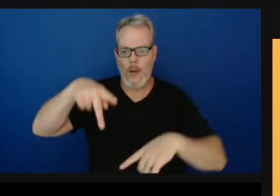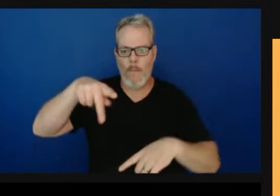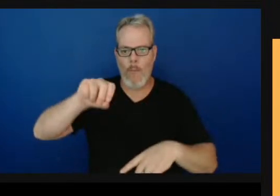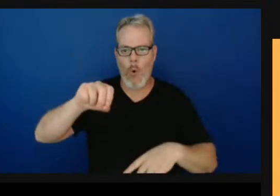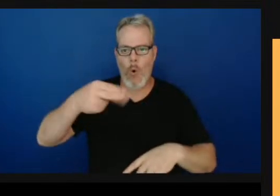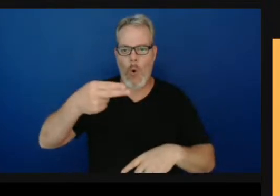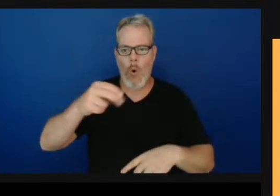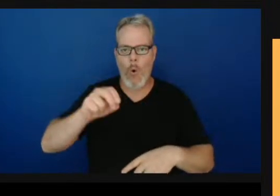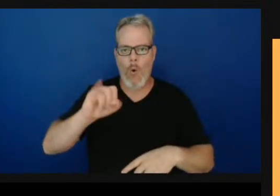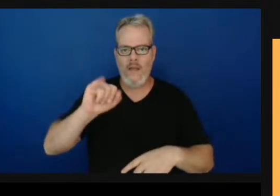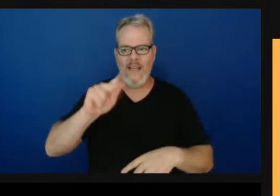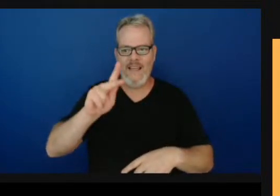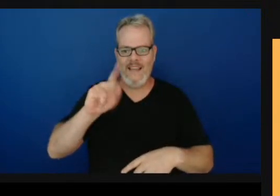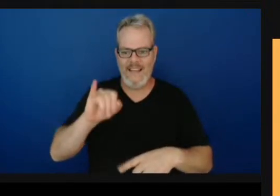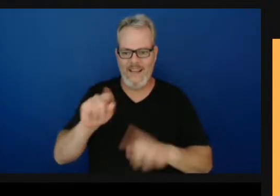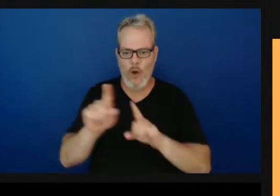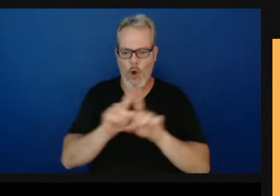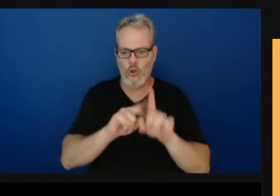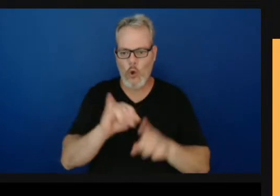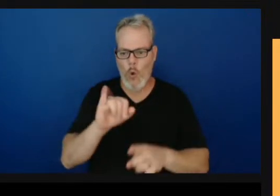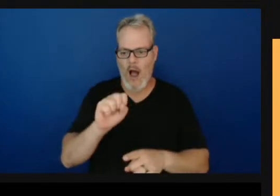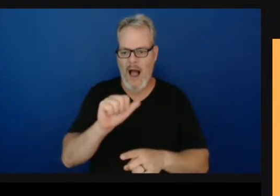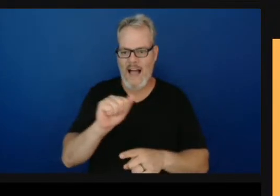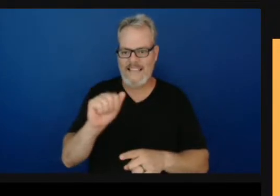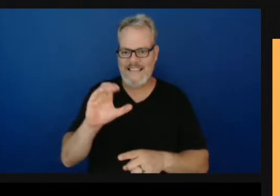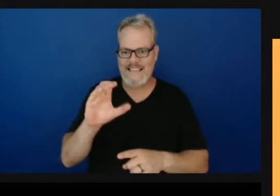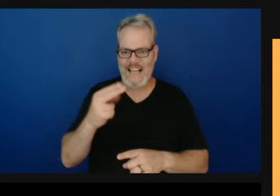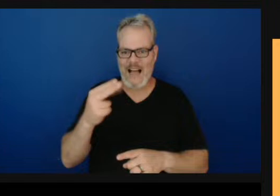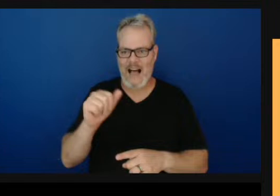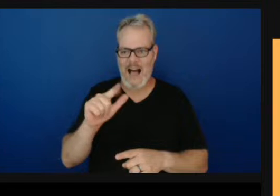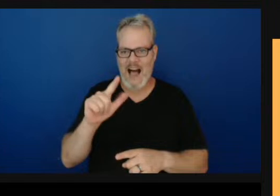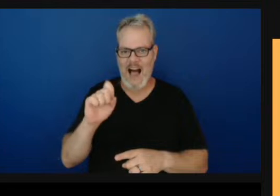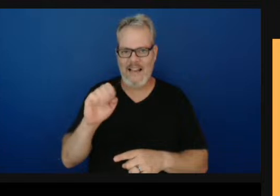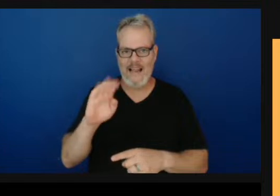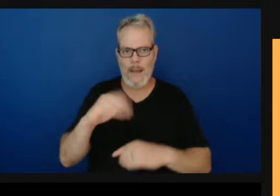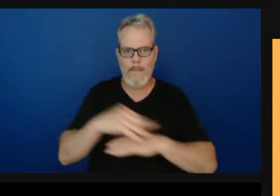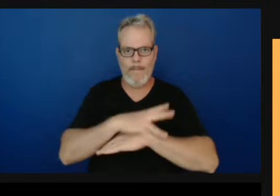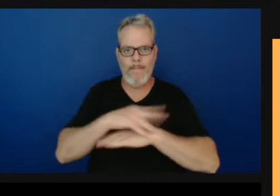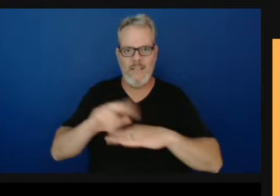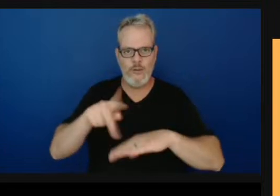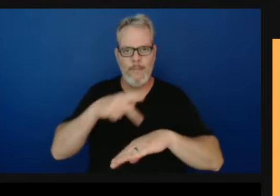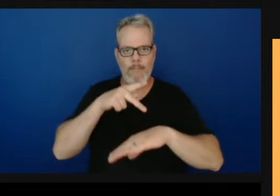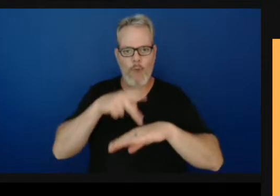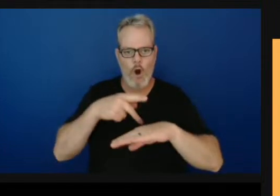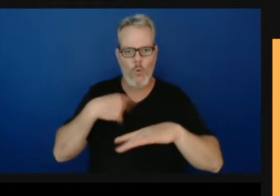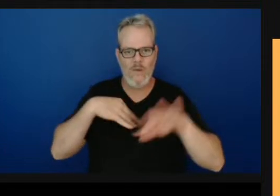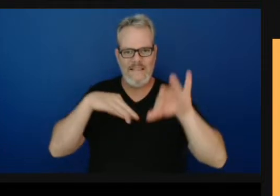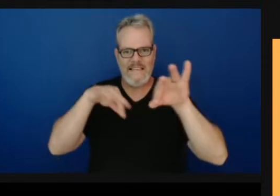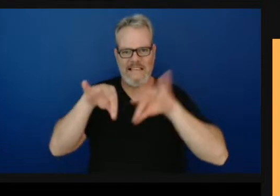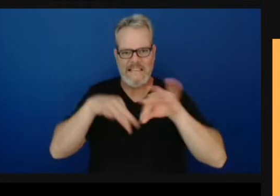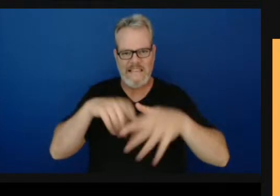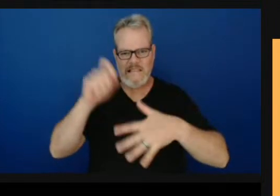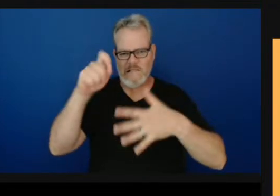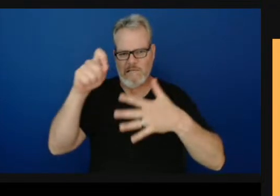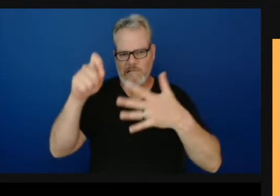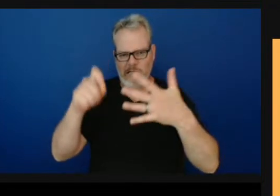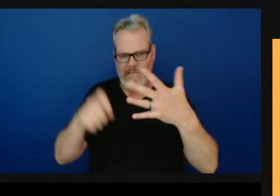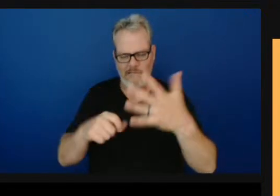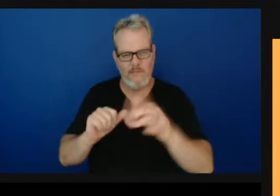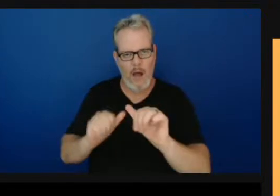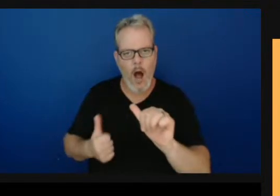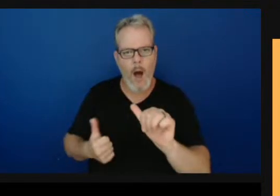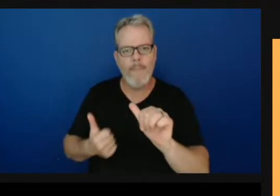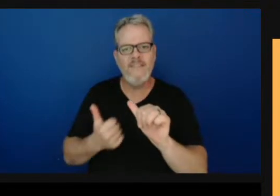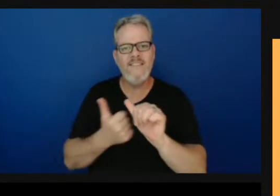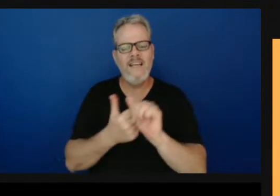the Isaac Hale Beach Park. So we want to detail a little bit, give some of the updated agendas, and talk about